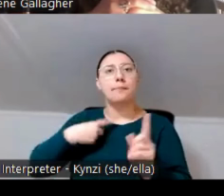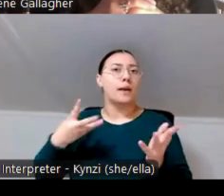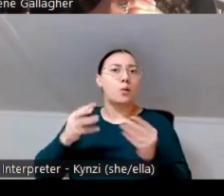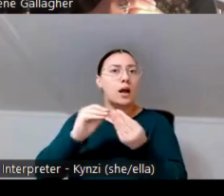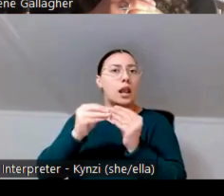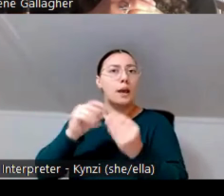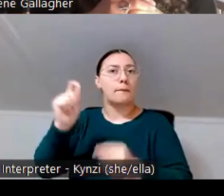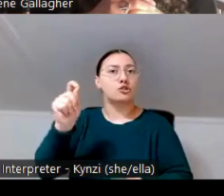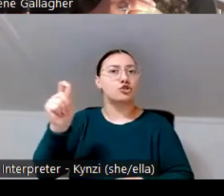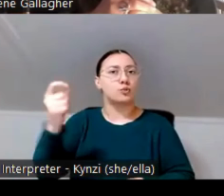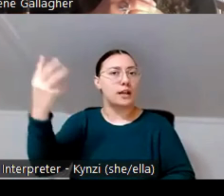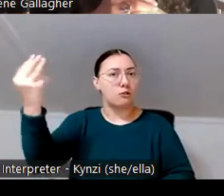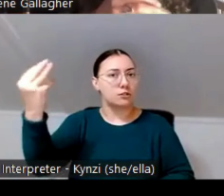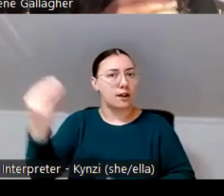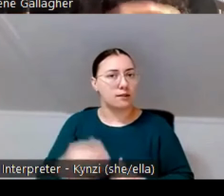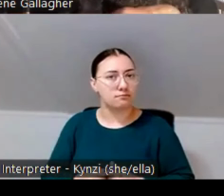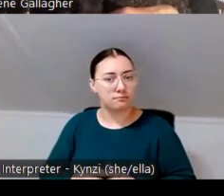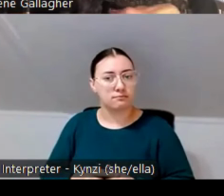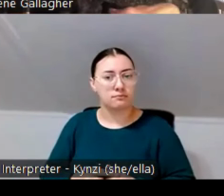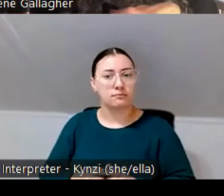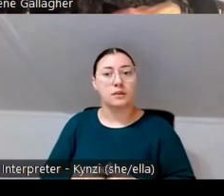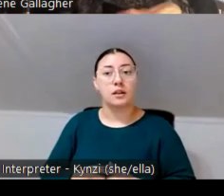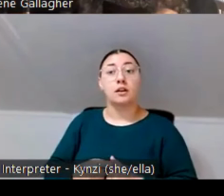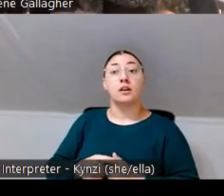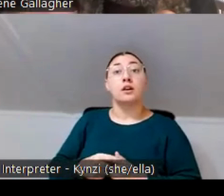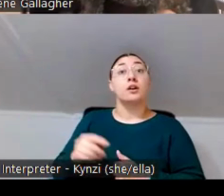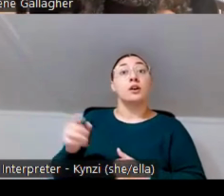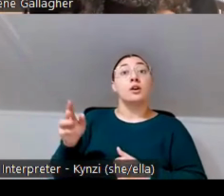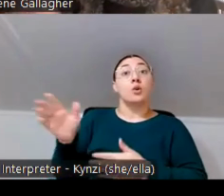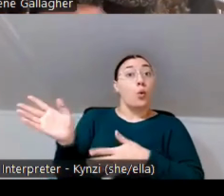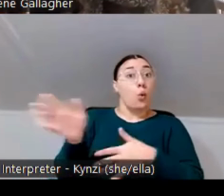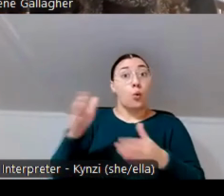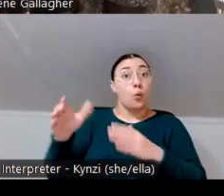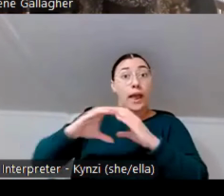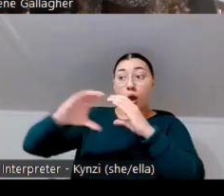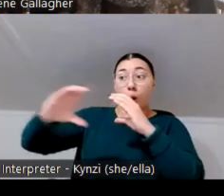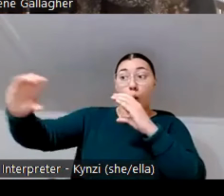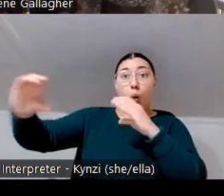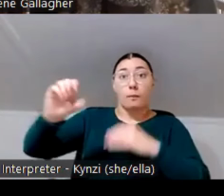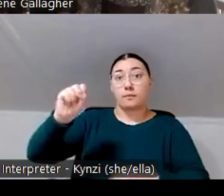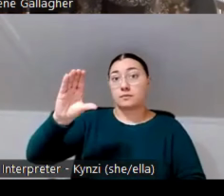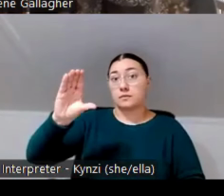A windsock tells you the direction the wind is blowing